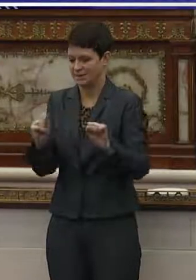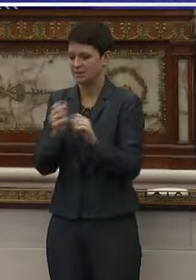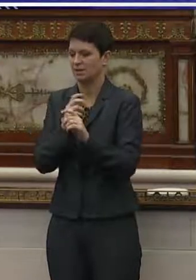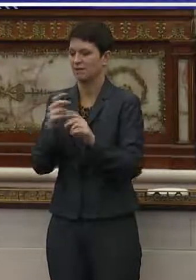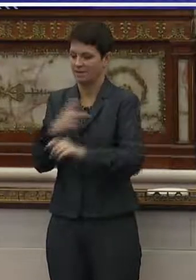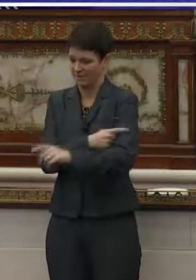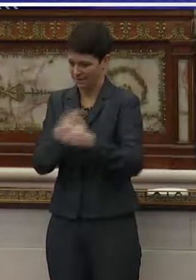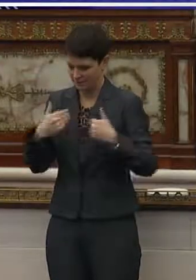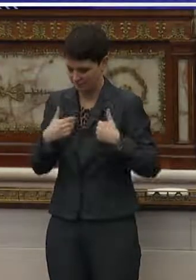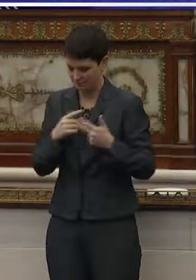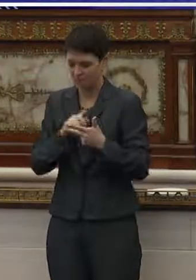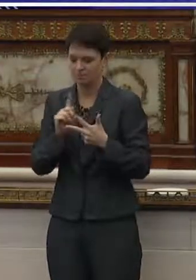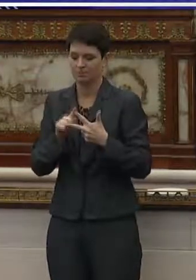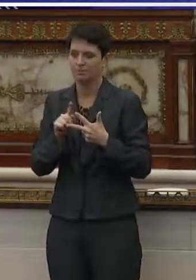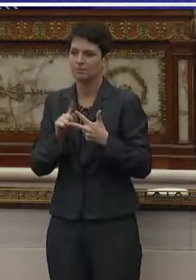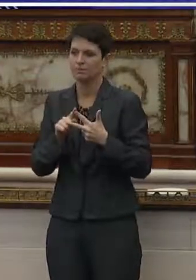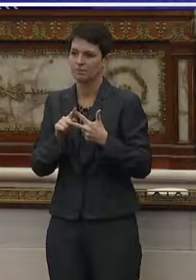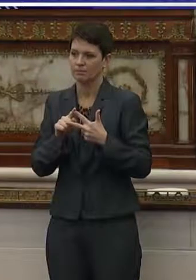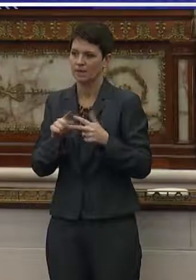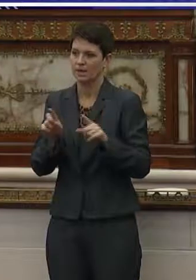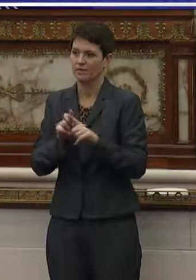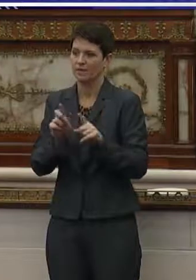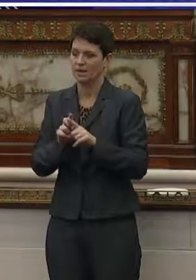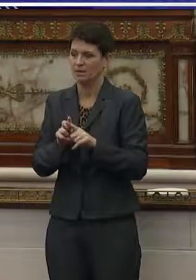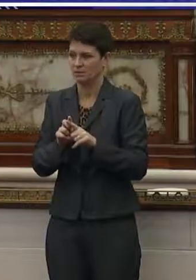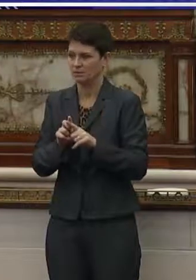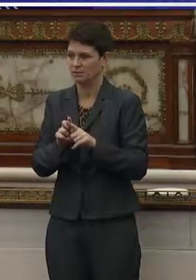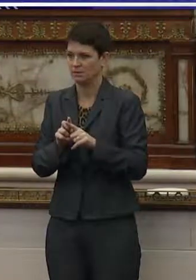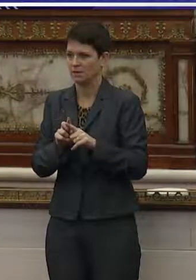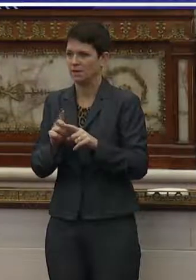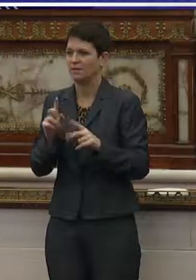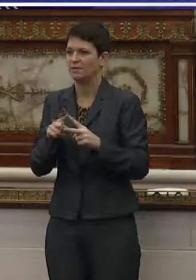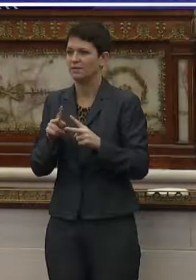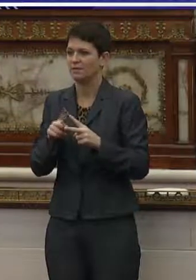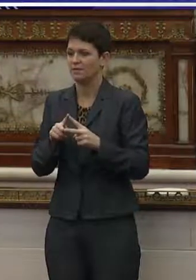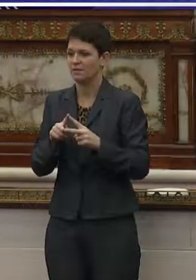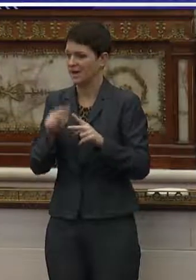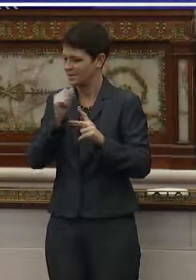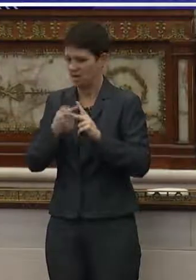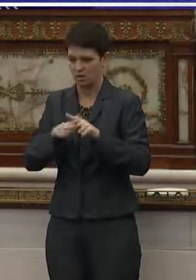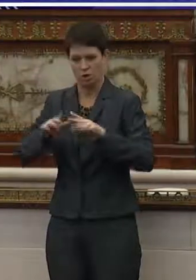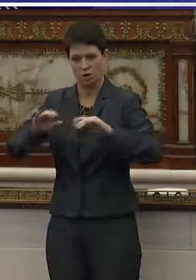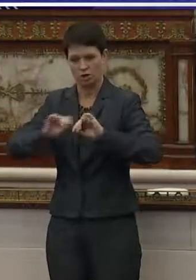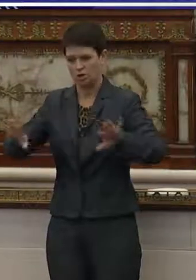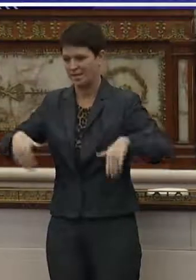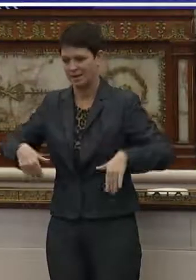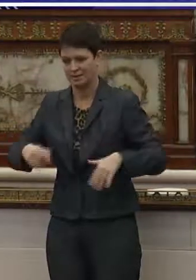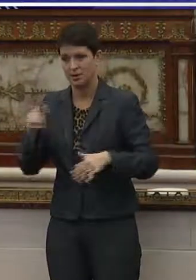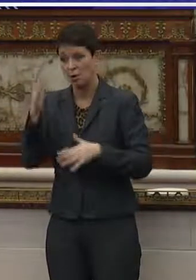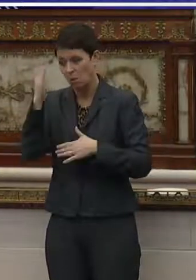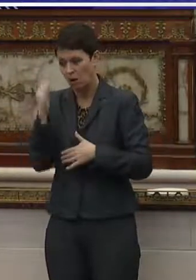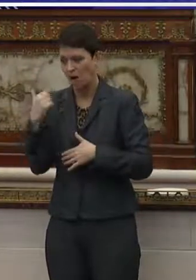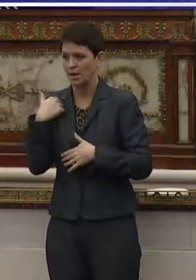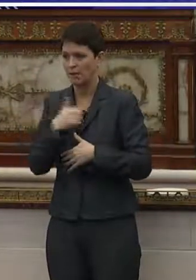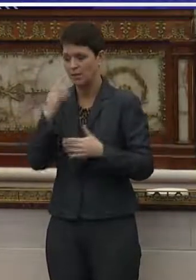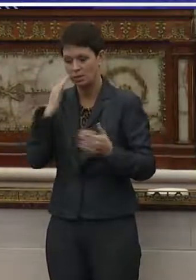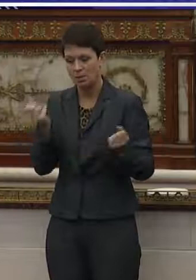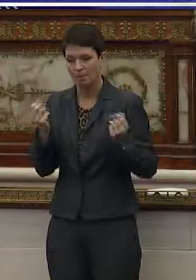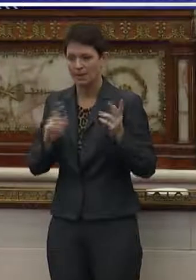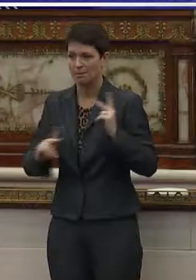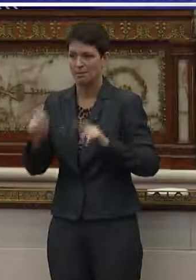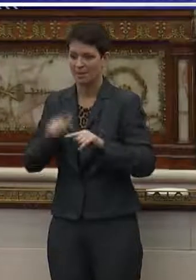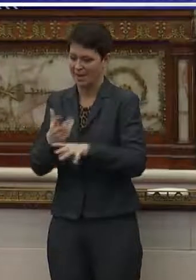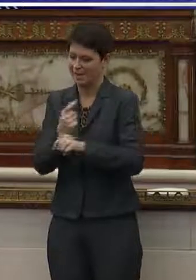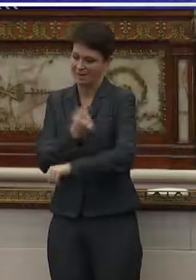vaccine. And then there was also our delivery, and that is not launched yet, in large part because we know many people can't